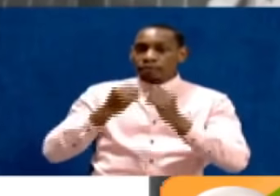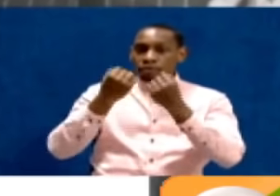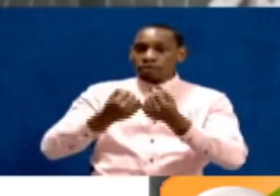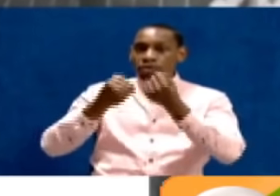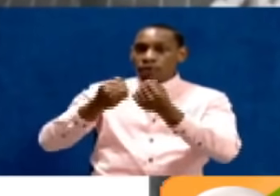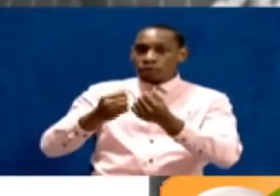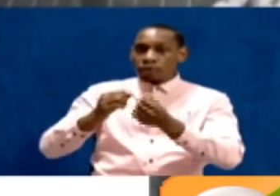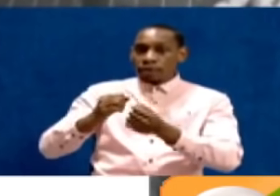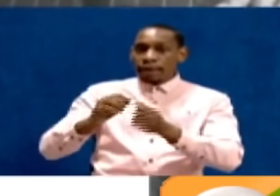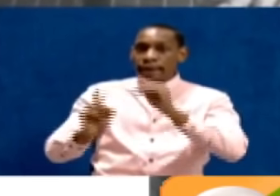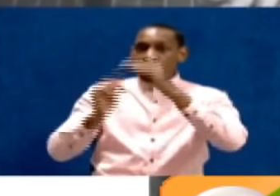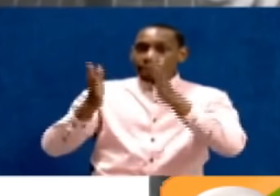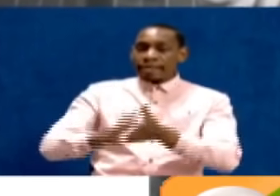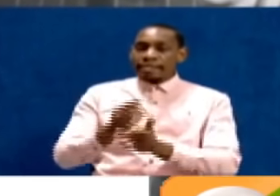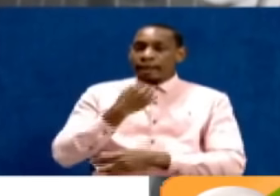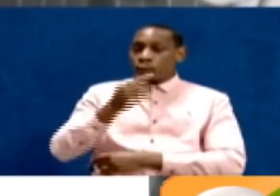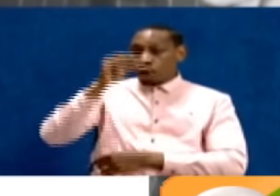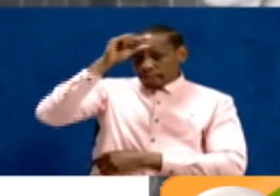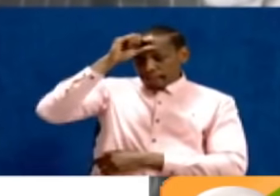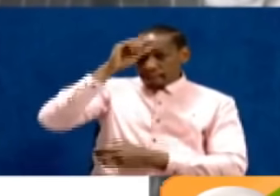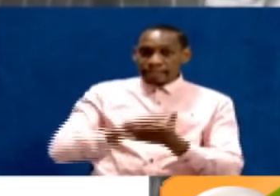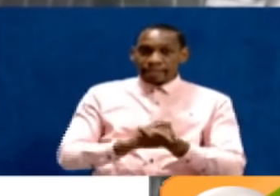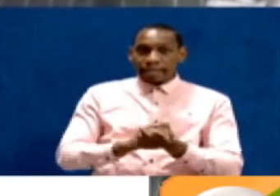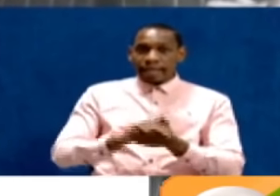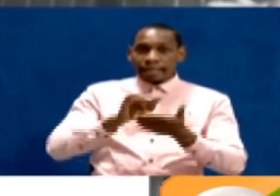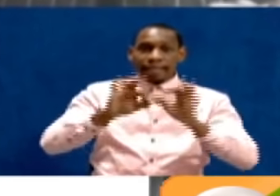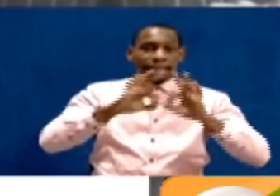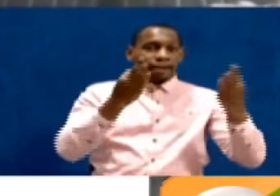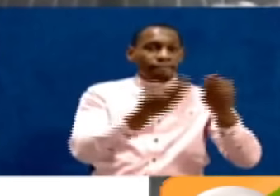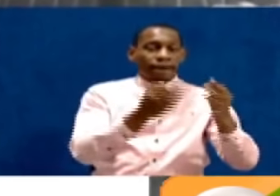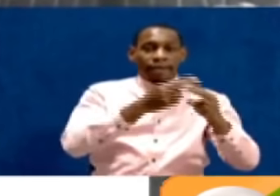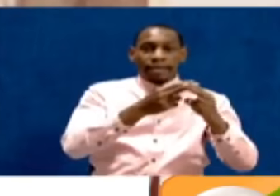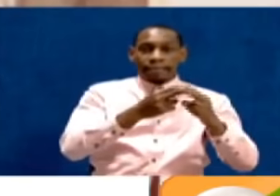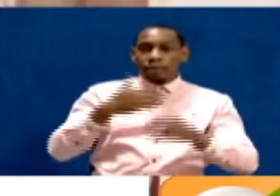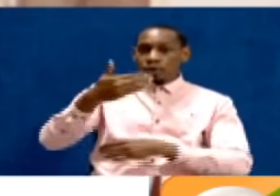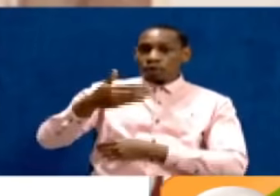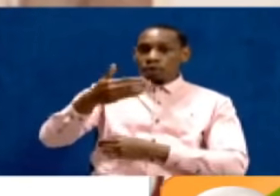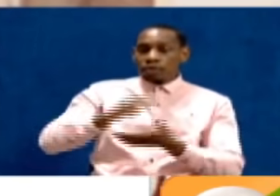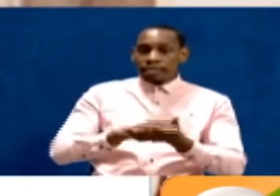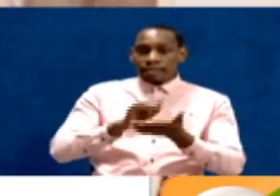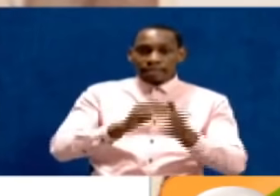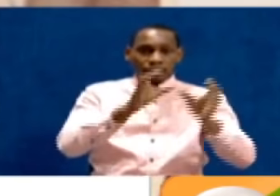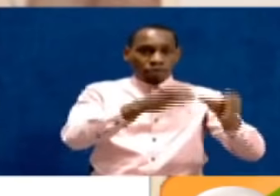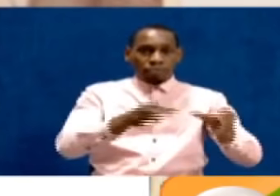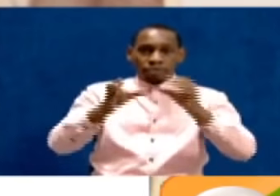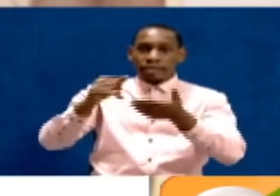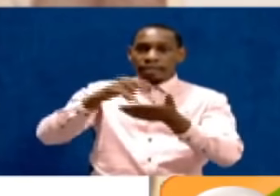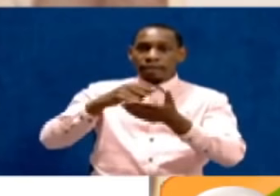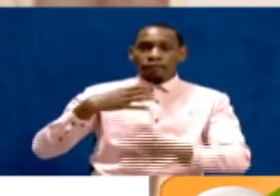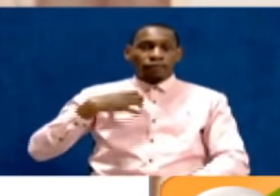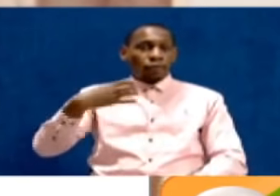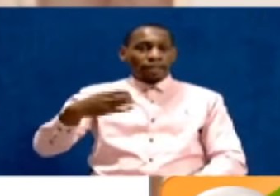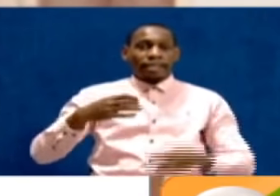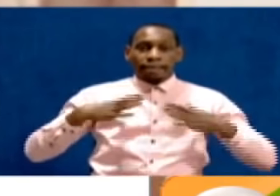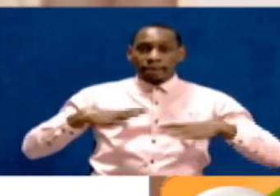cabinet minister in Moi's administration, the famous family name often finding him categorized among the